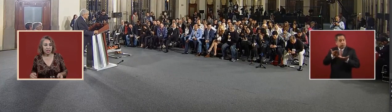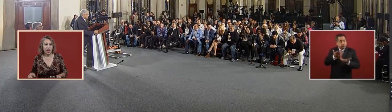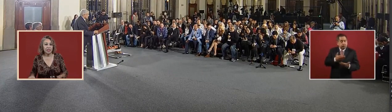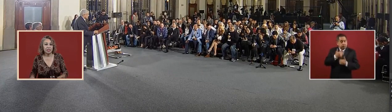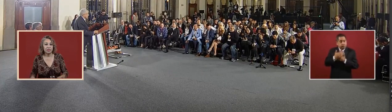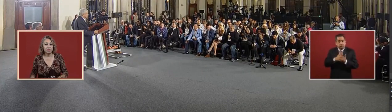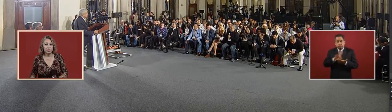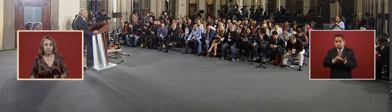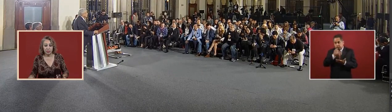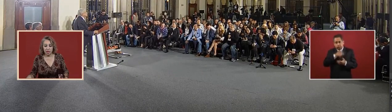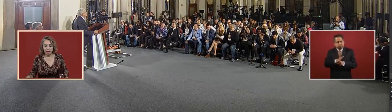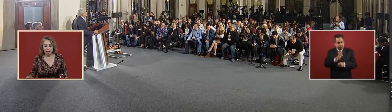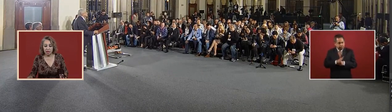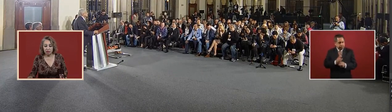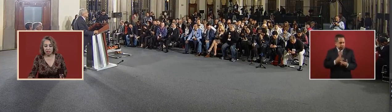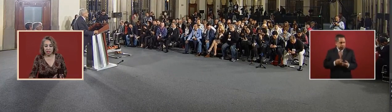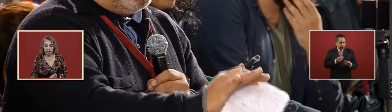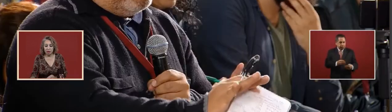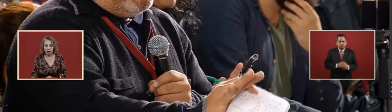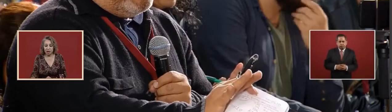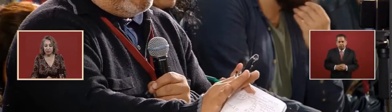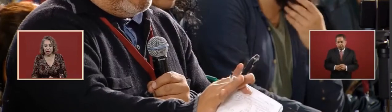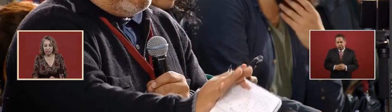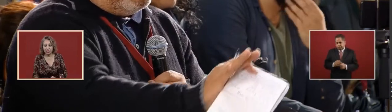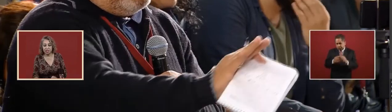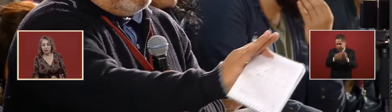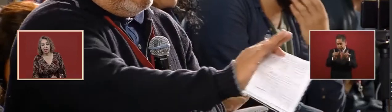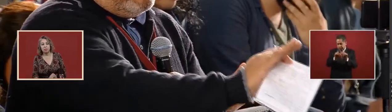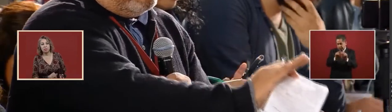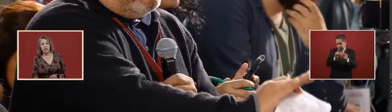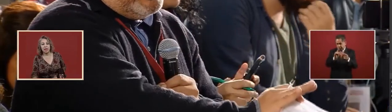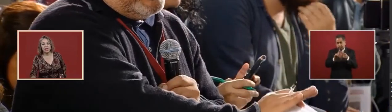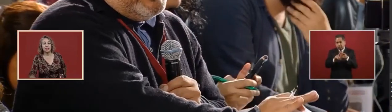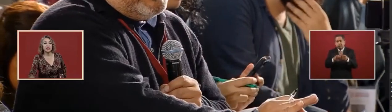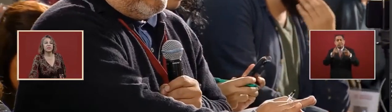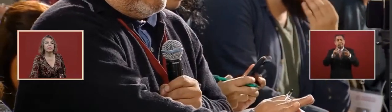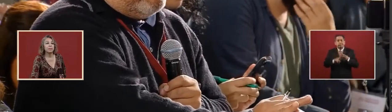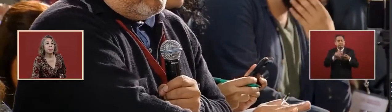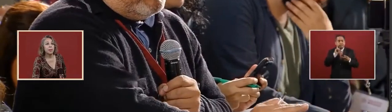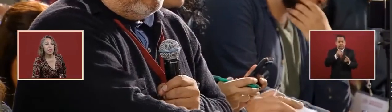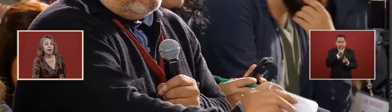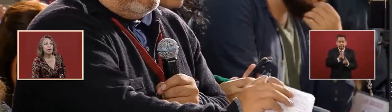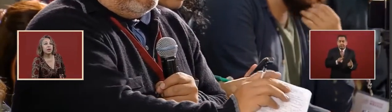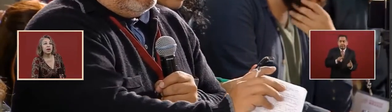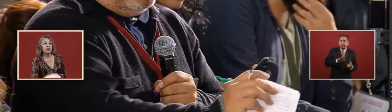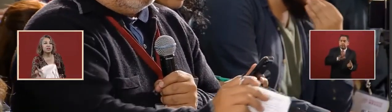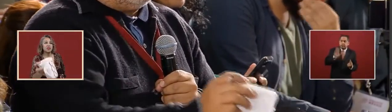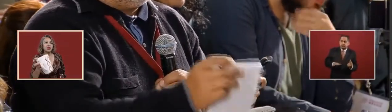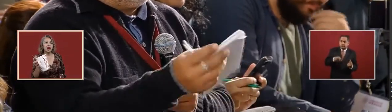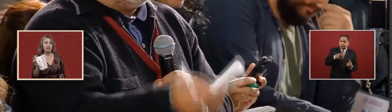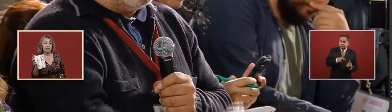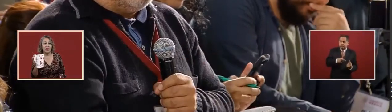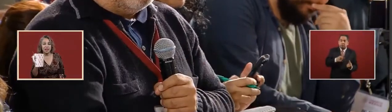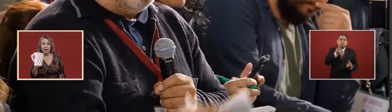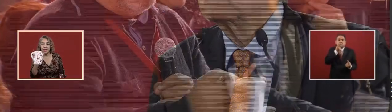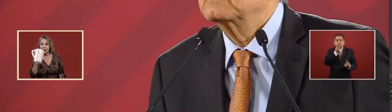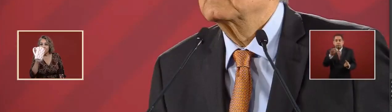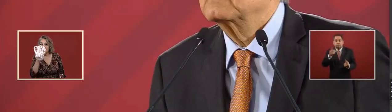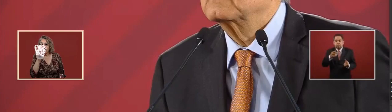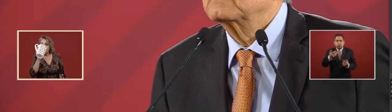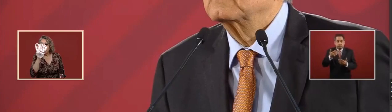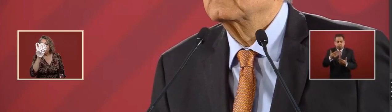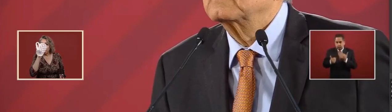a tact that you said that they would have the necessary medication, and regarding the child that